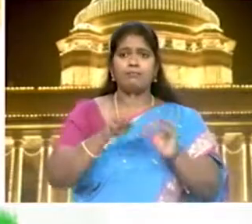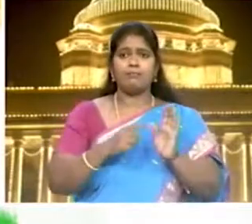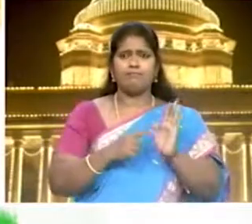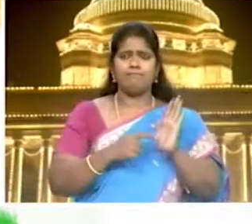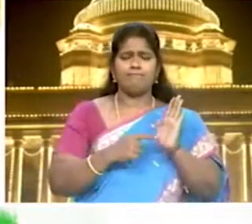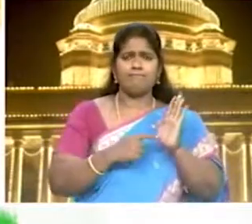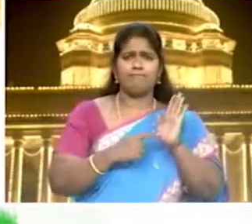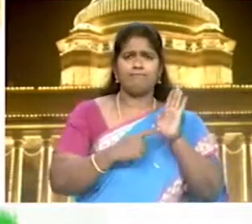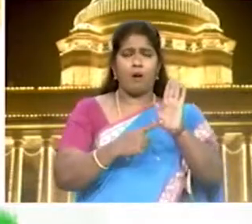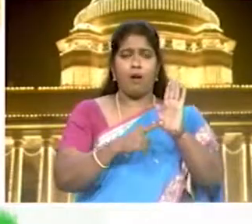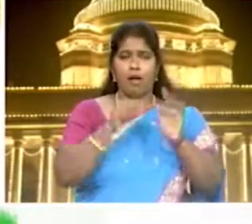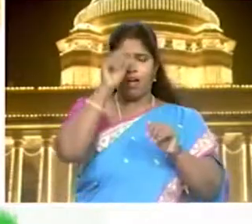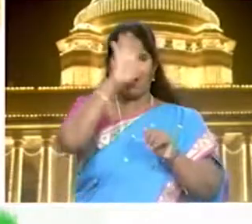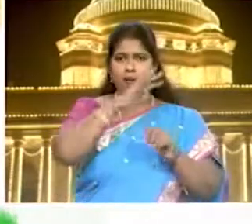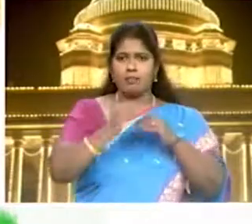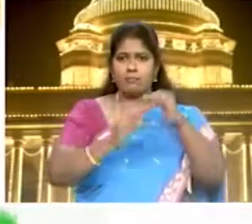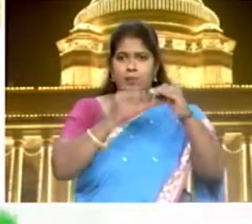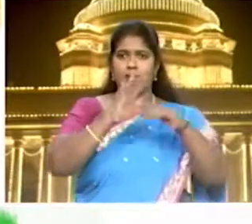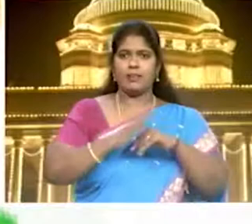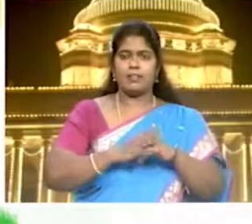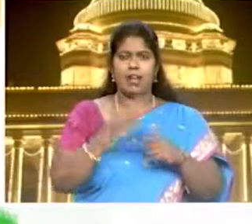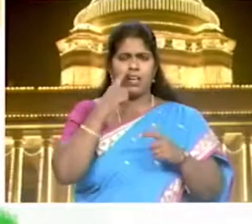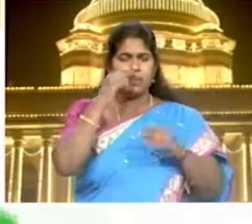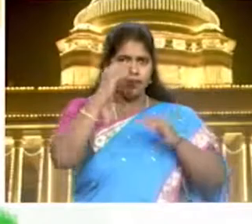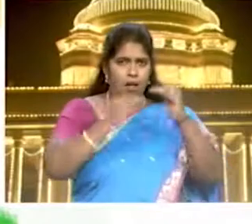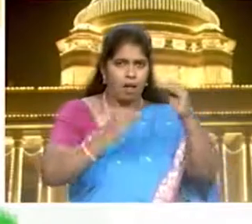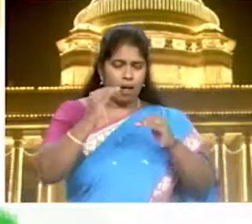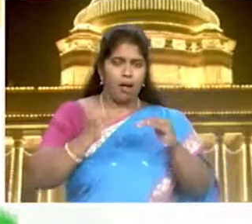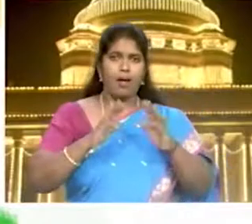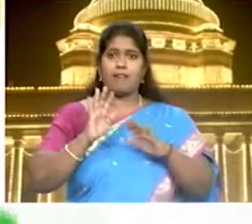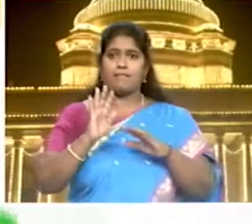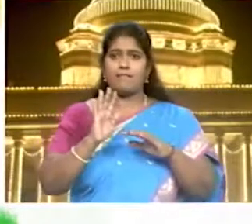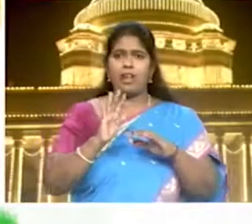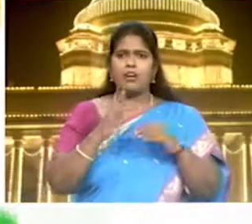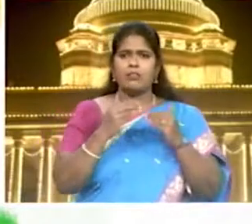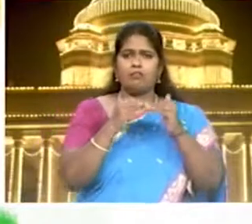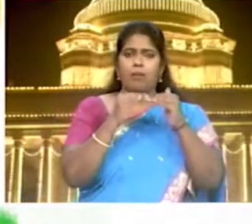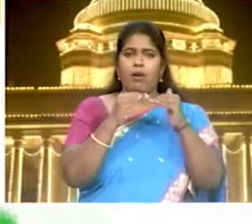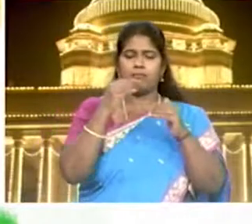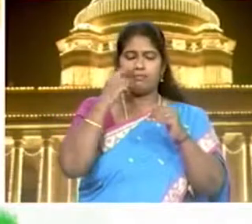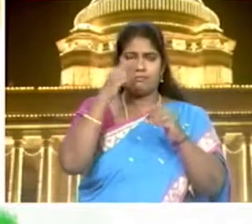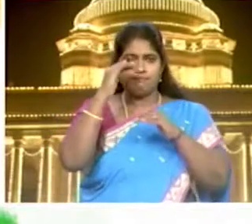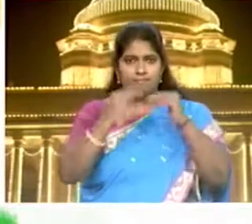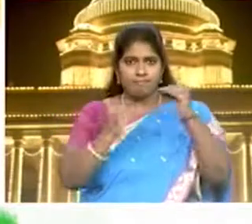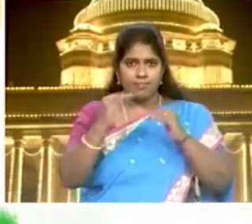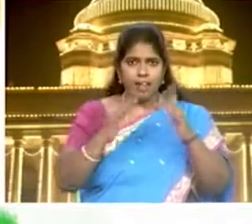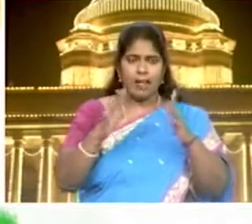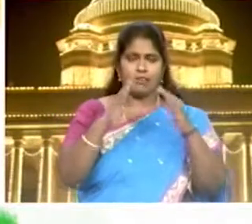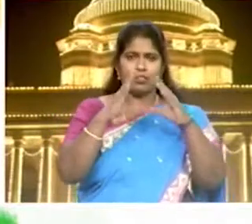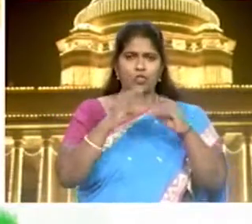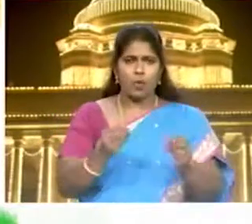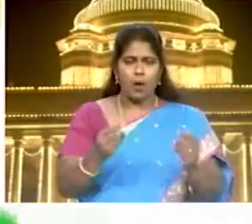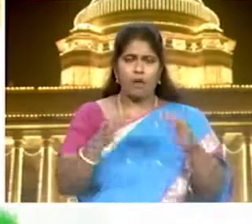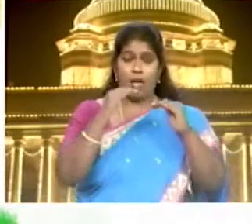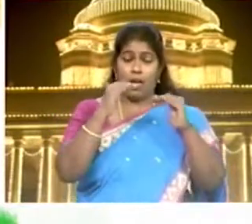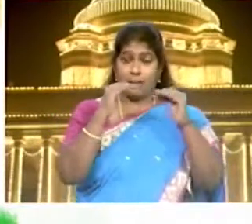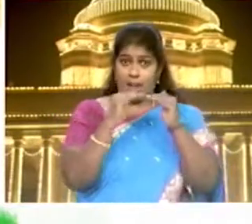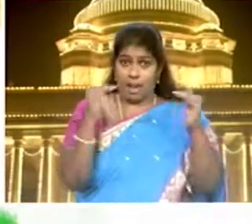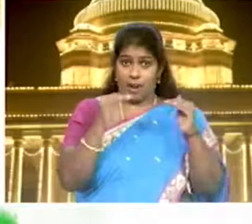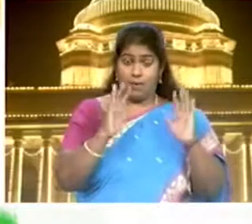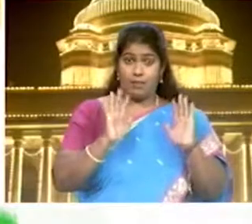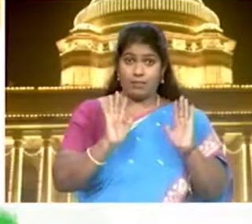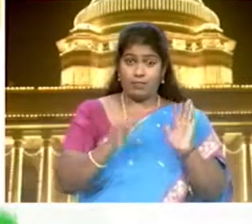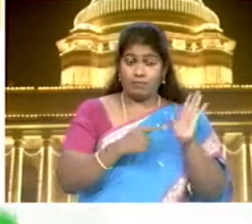Gender inequalities are reducing, and women are moving ahead, breaking many glass ceilings. Their